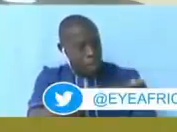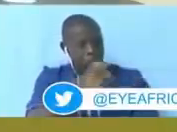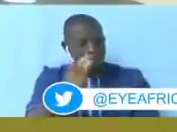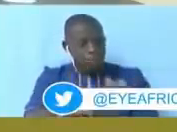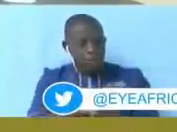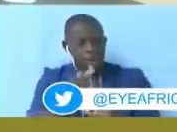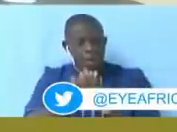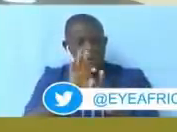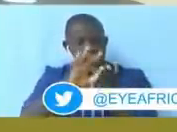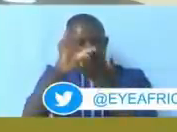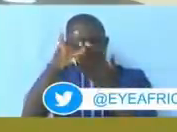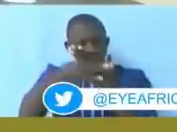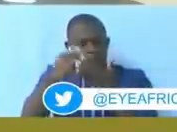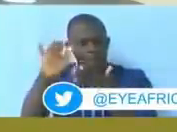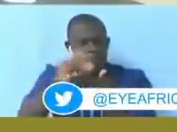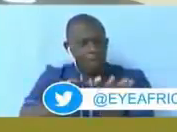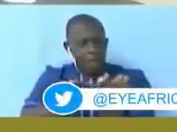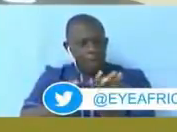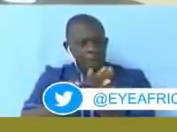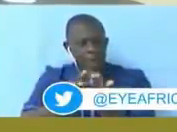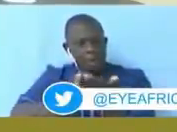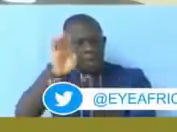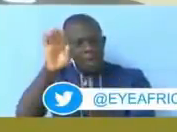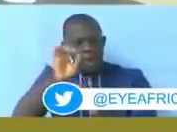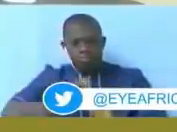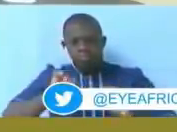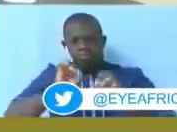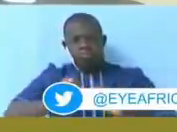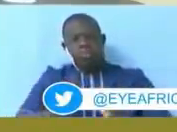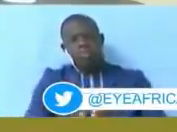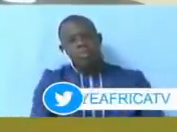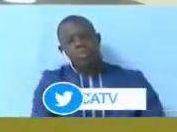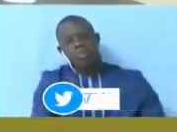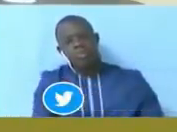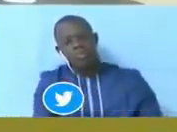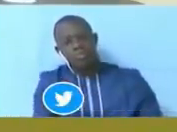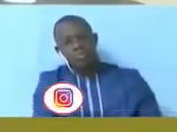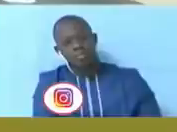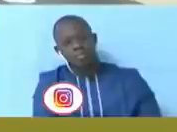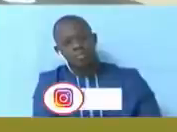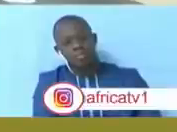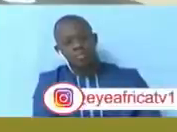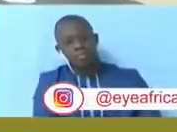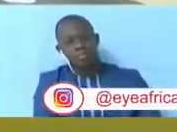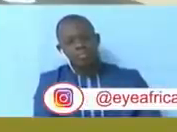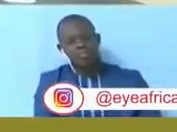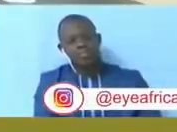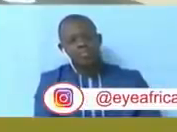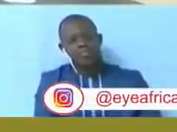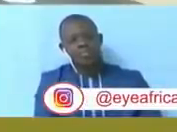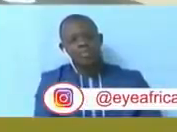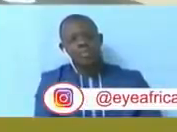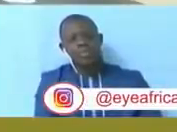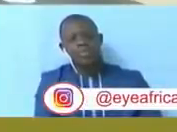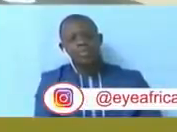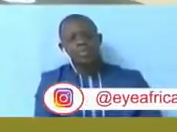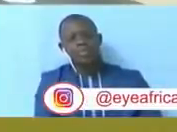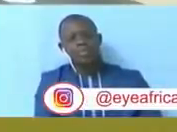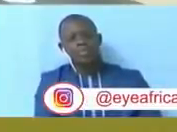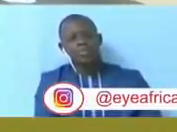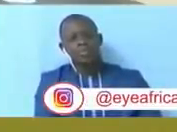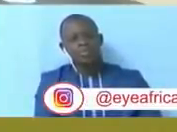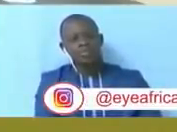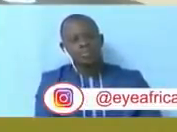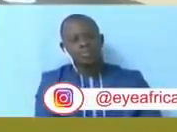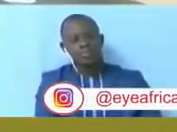memu keba konde seku konde di nada na afure ila londo roko ninkorda ninkeno de ala saundiro ka bonyi ngwafiru la kanka samba sandiri la kanka kuwa ninka hansa yi amanto